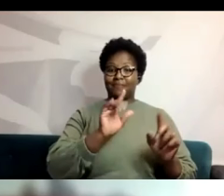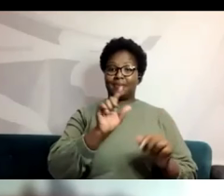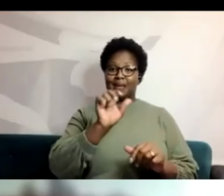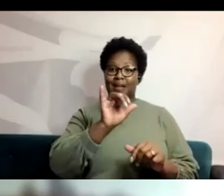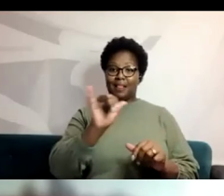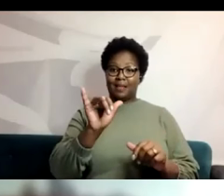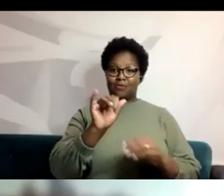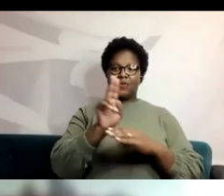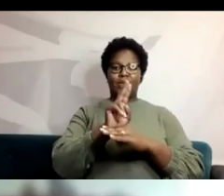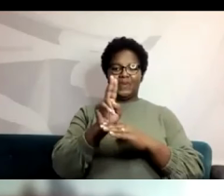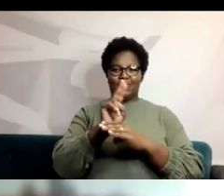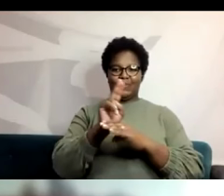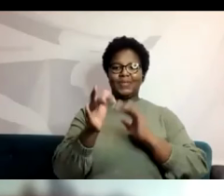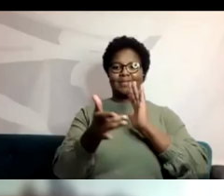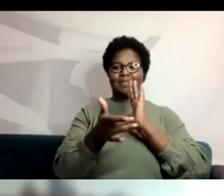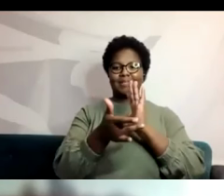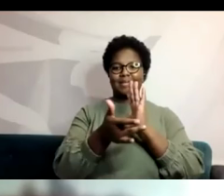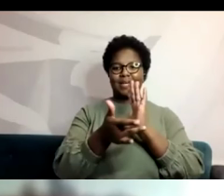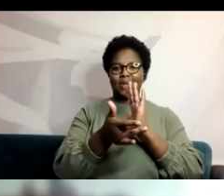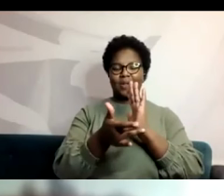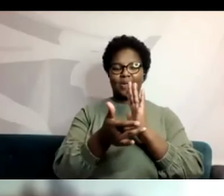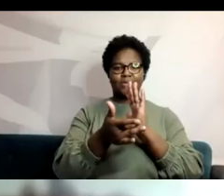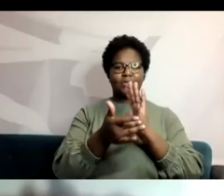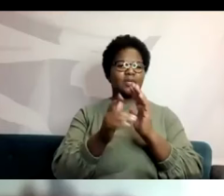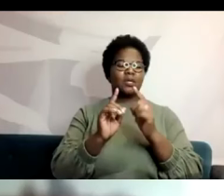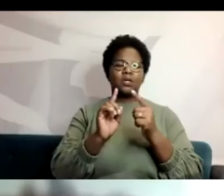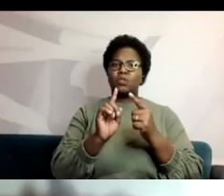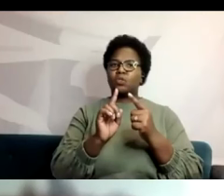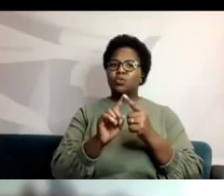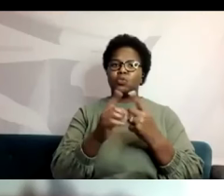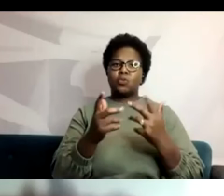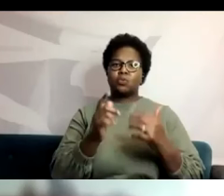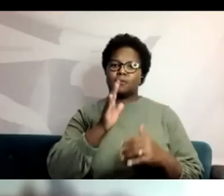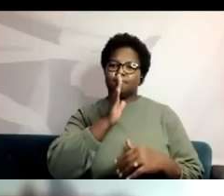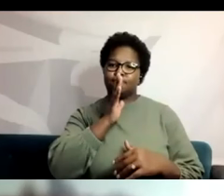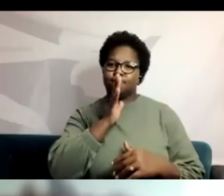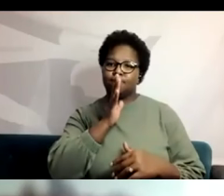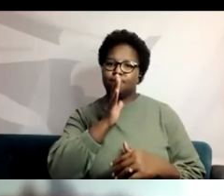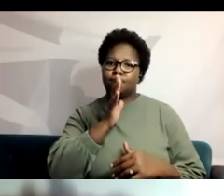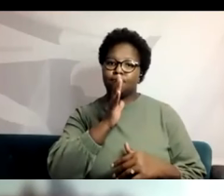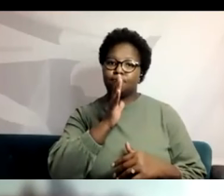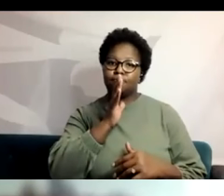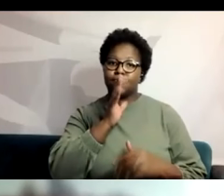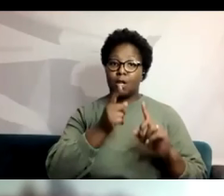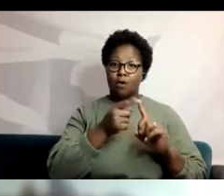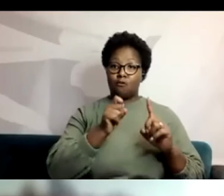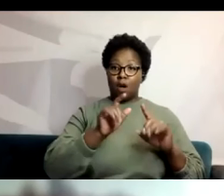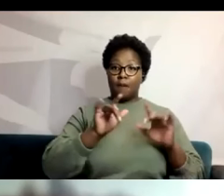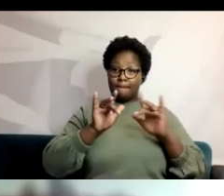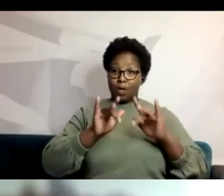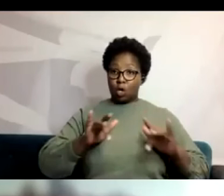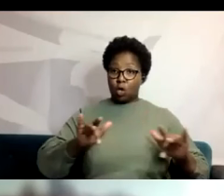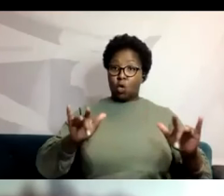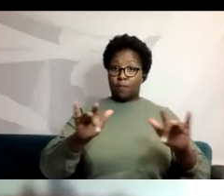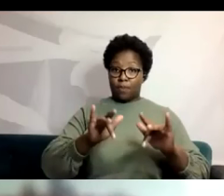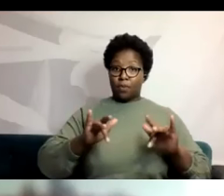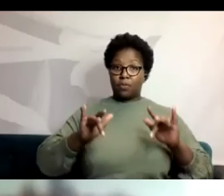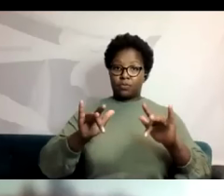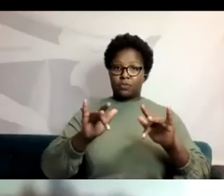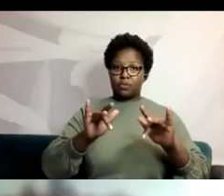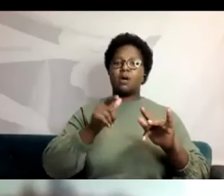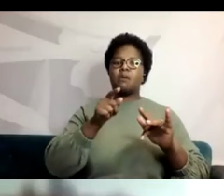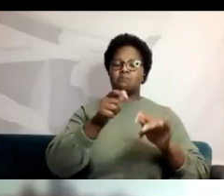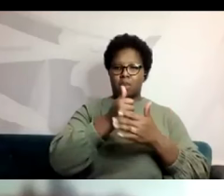technology to speak from the computer. He also has a device that does the